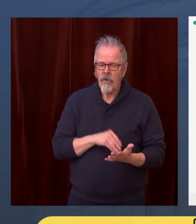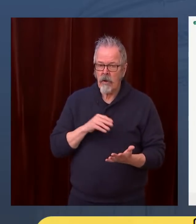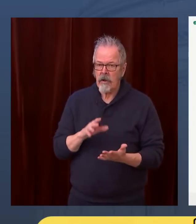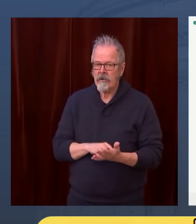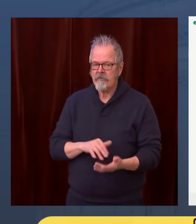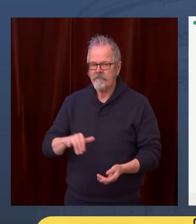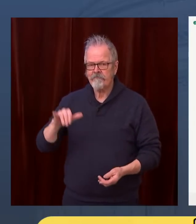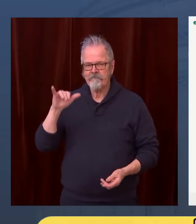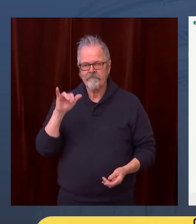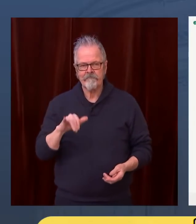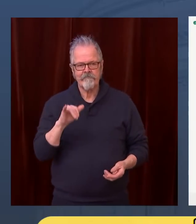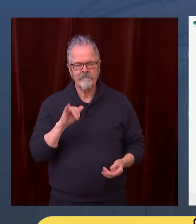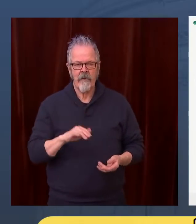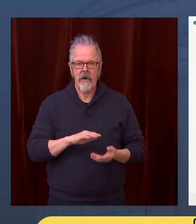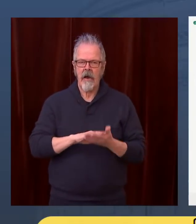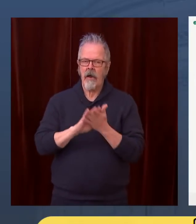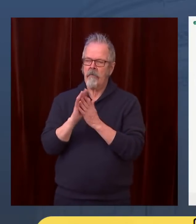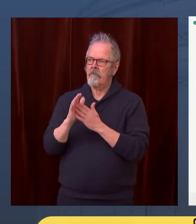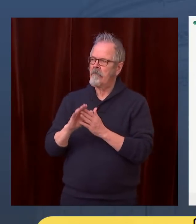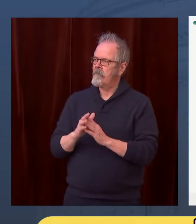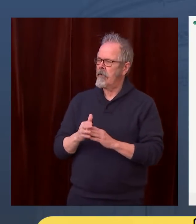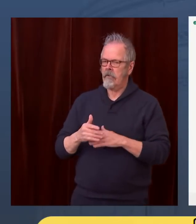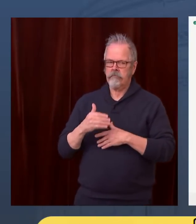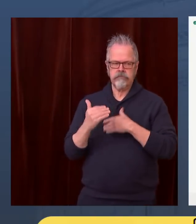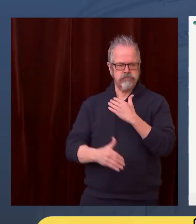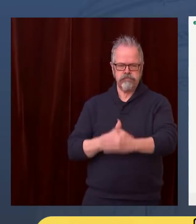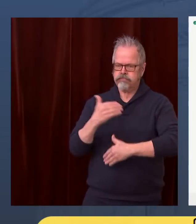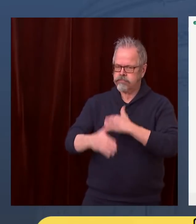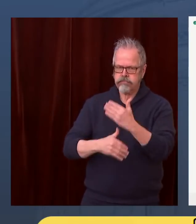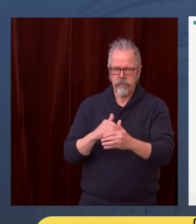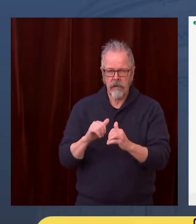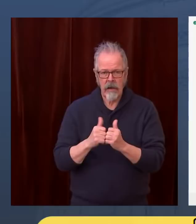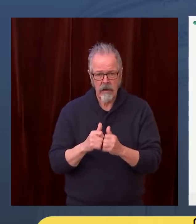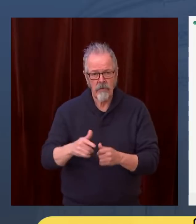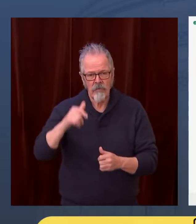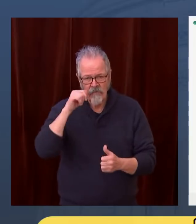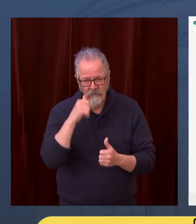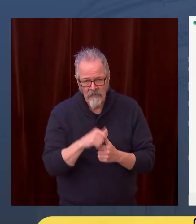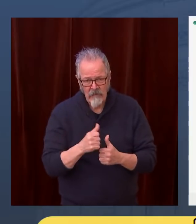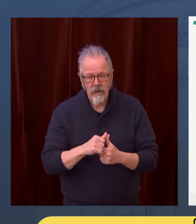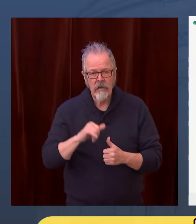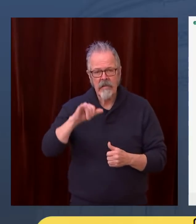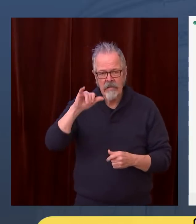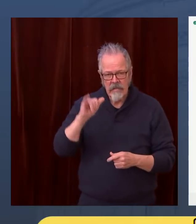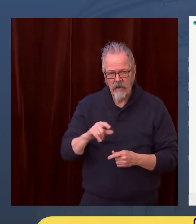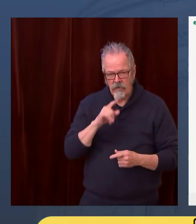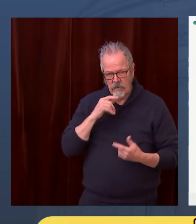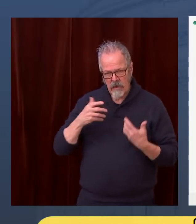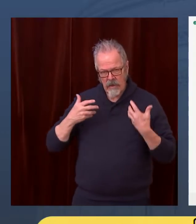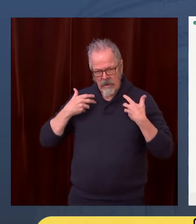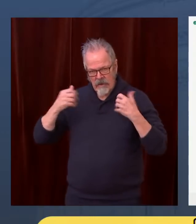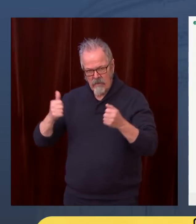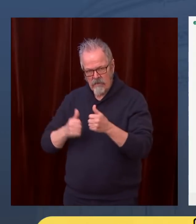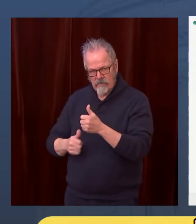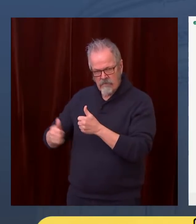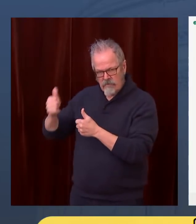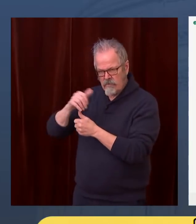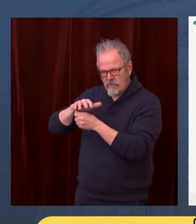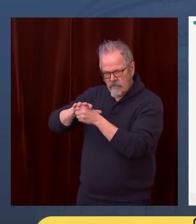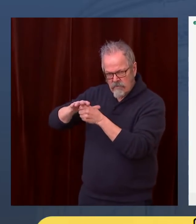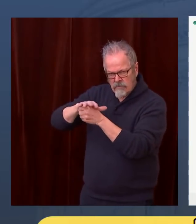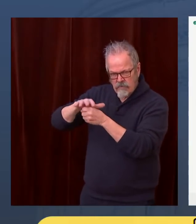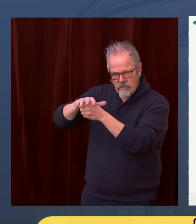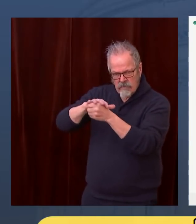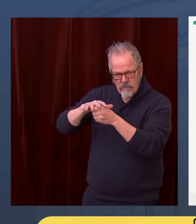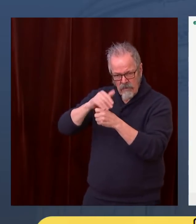here. You go back to conditions that were in place prior to this in many ways, and that is local health officials and other local jurisdictions can make these decisions